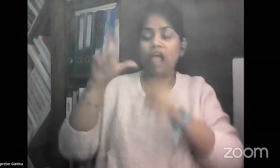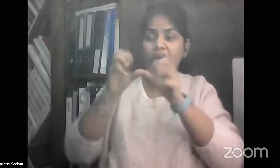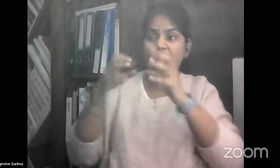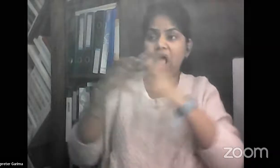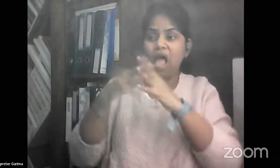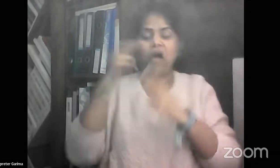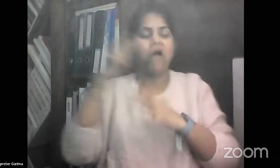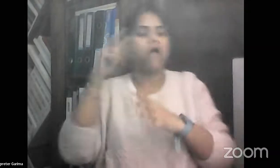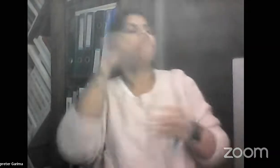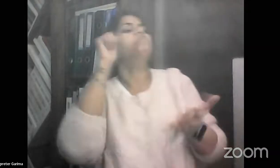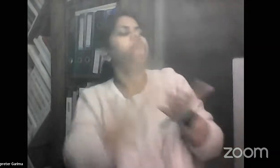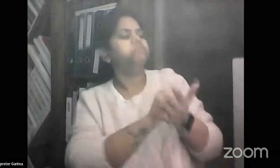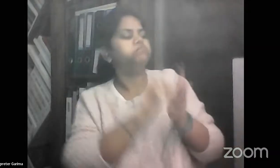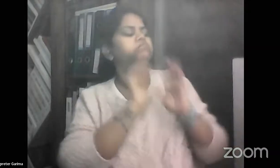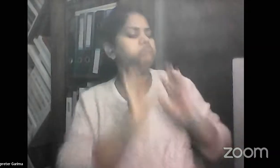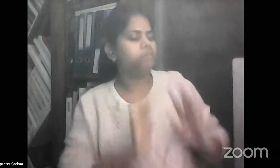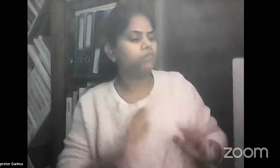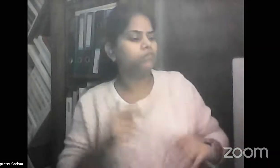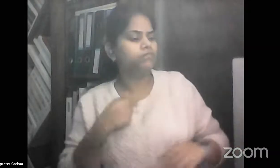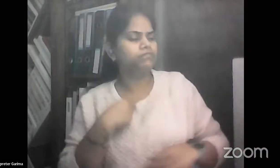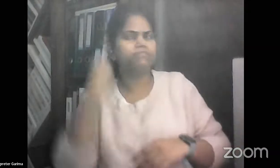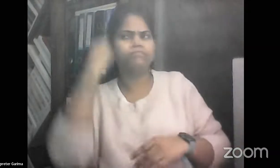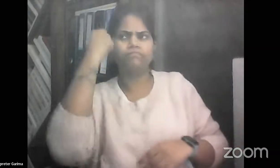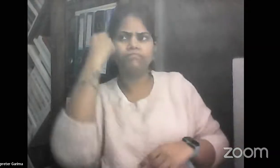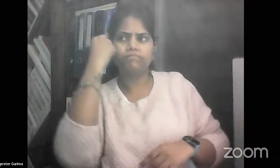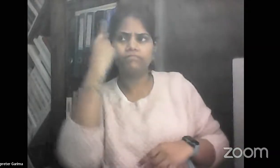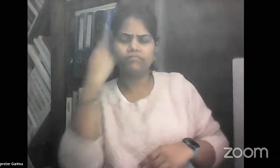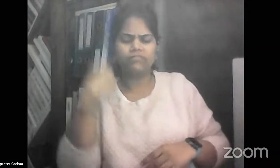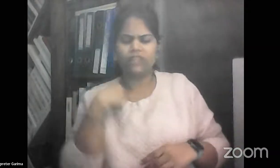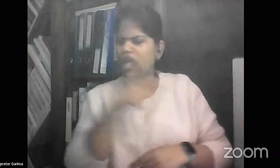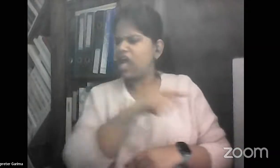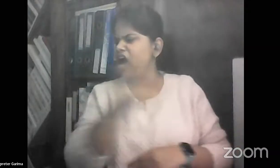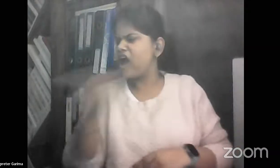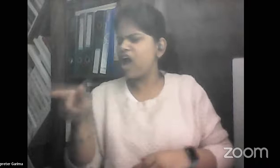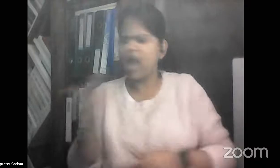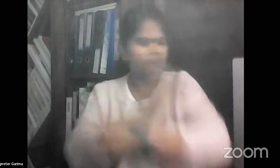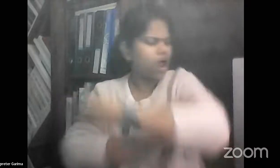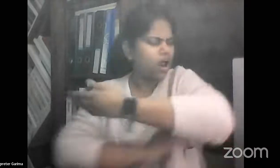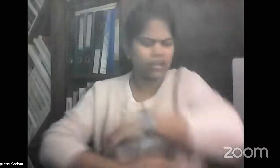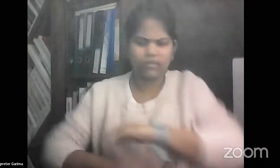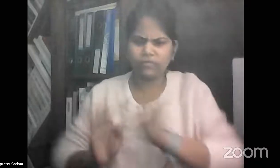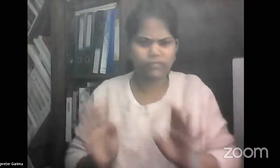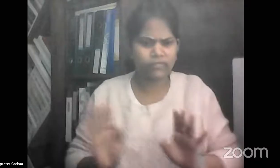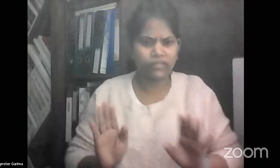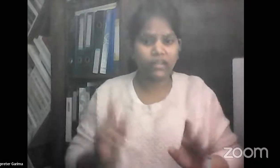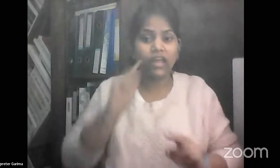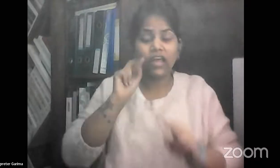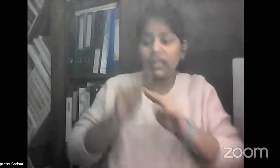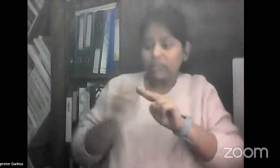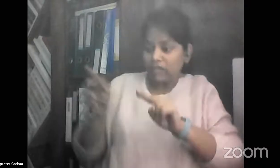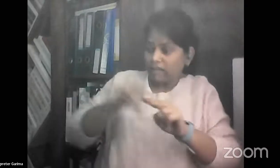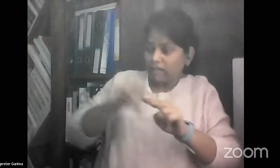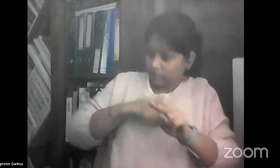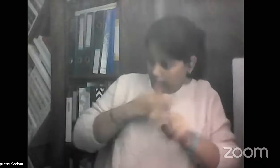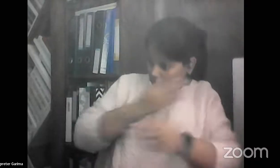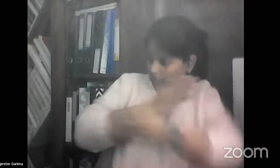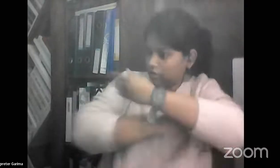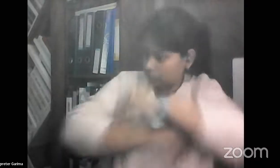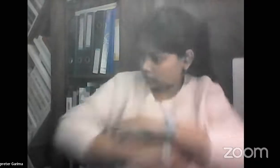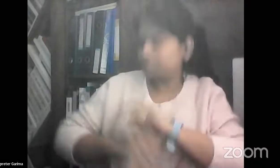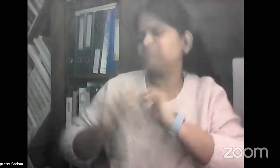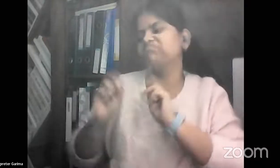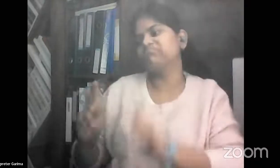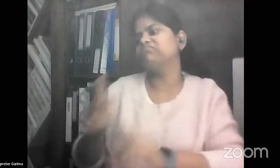understanding of the term led me to think that nobody is disabled unless he or she is made to feel so. No disability can